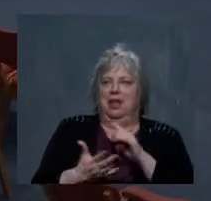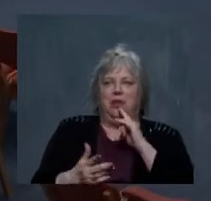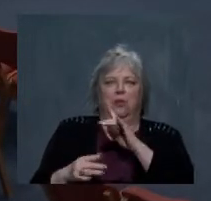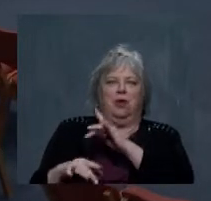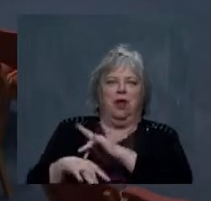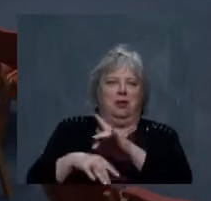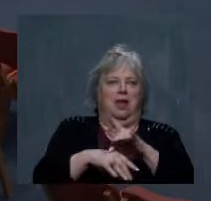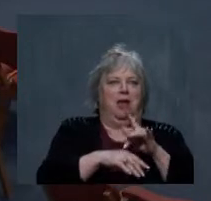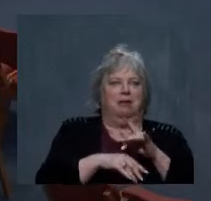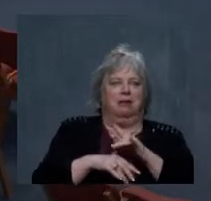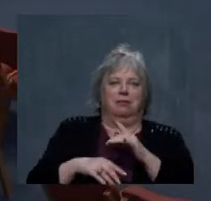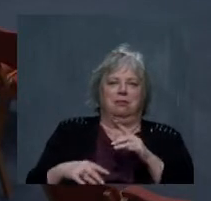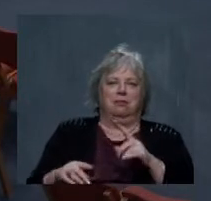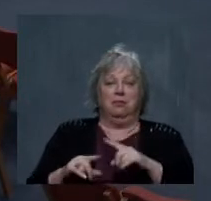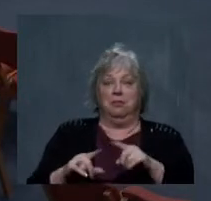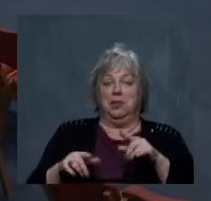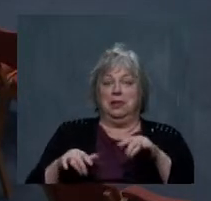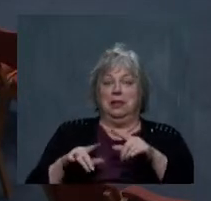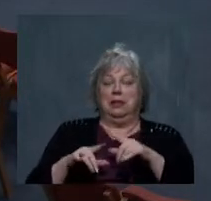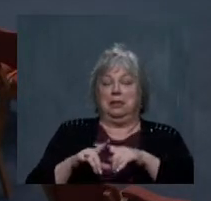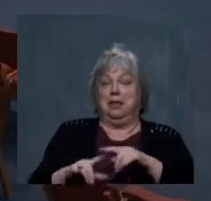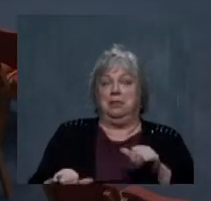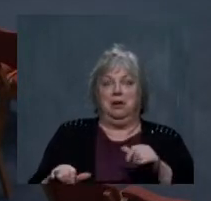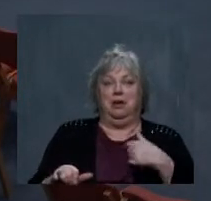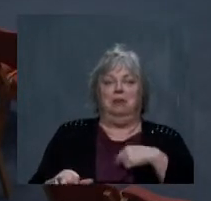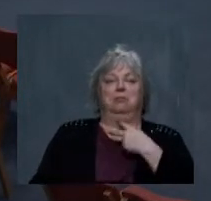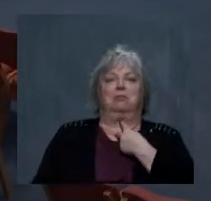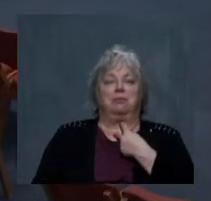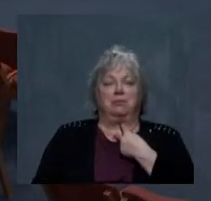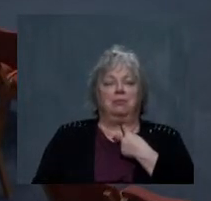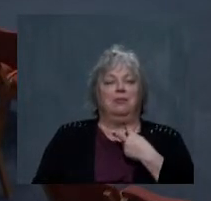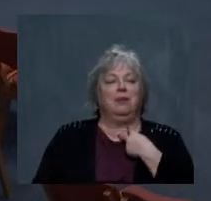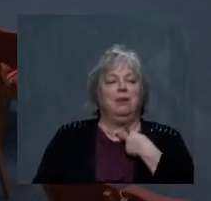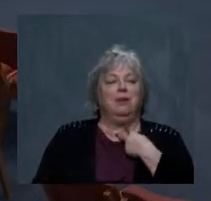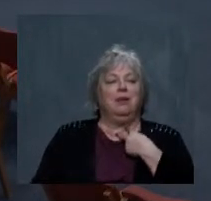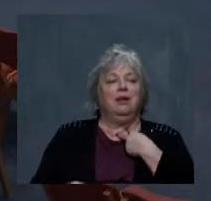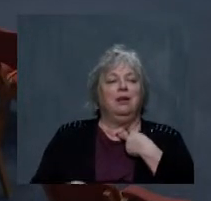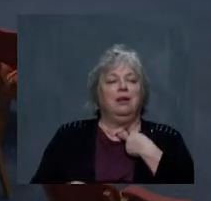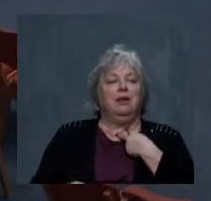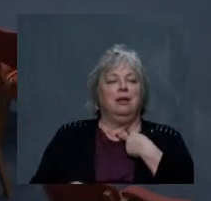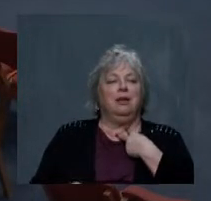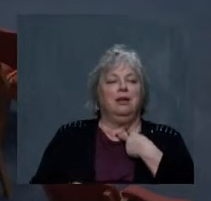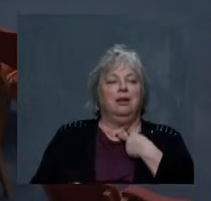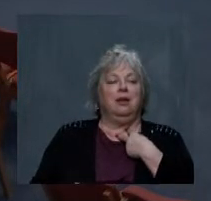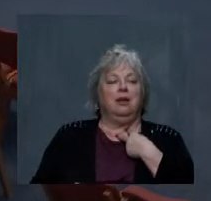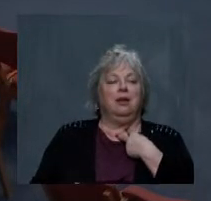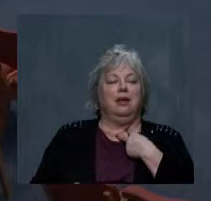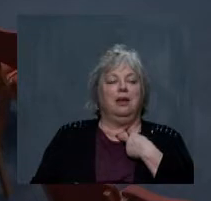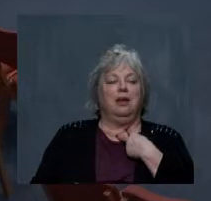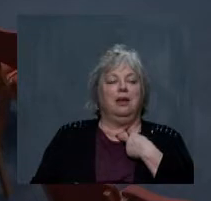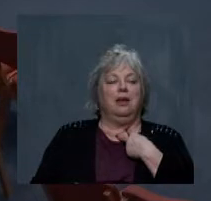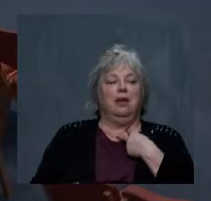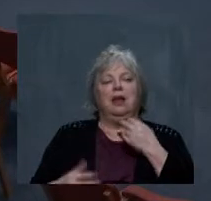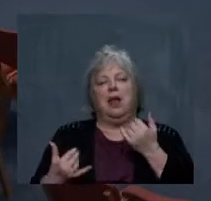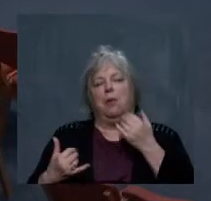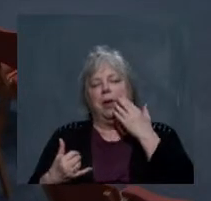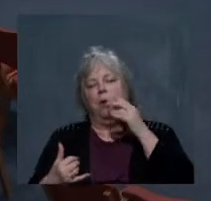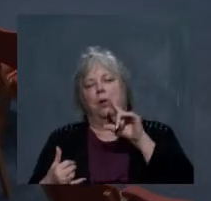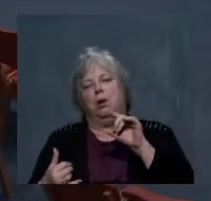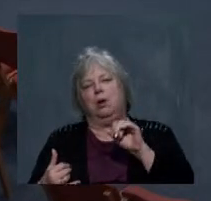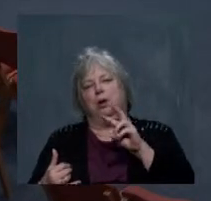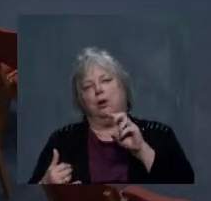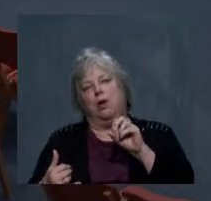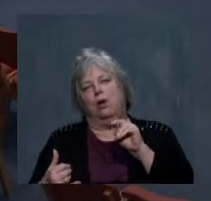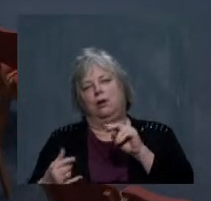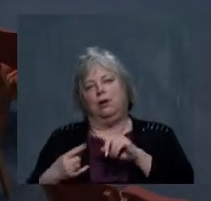with, but yet we're in the dilemma of taking a site, and I don't know where I know where Lost in the Marsh is,